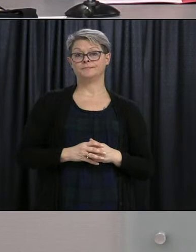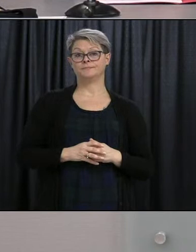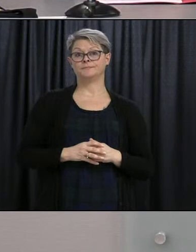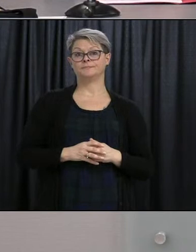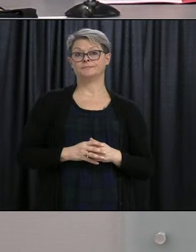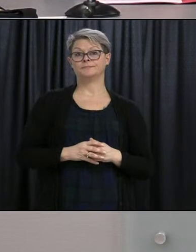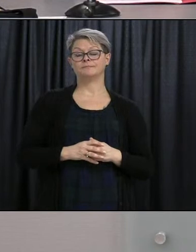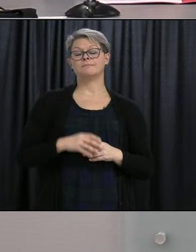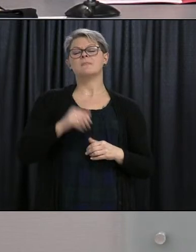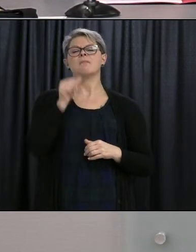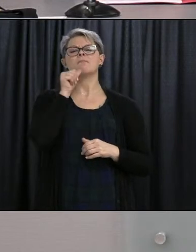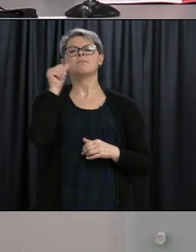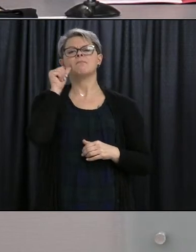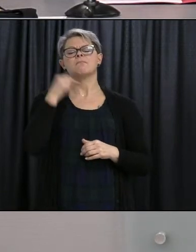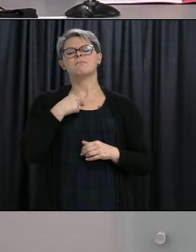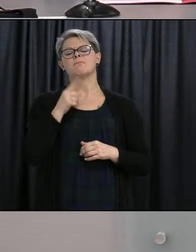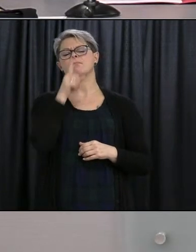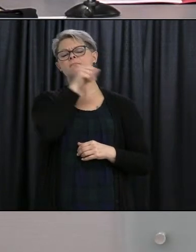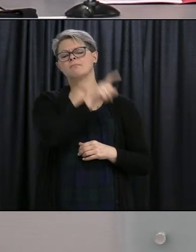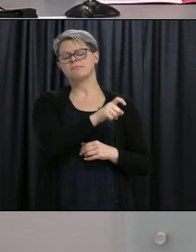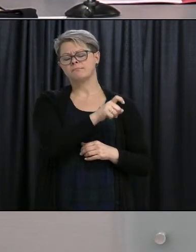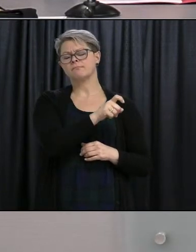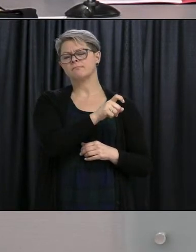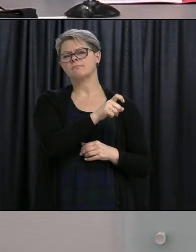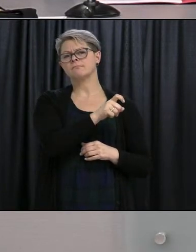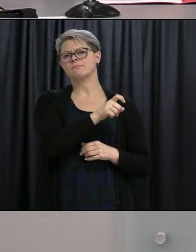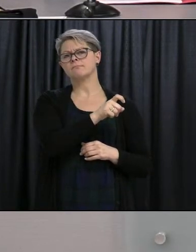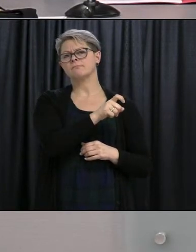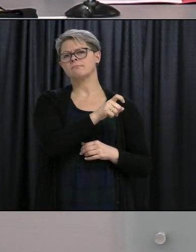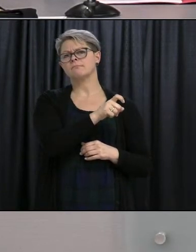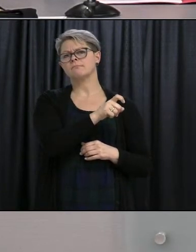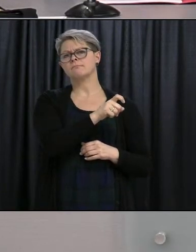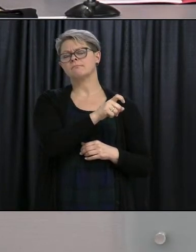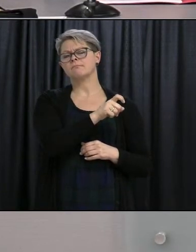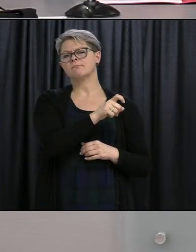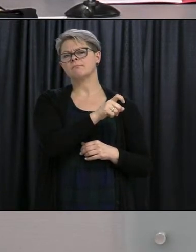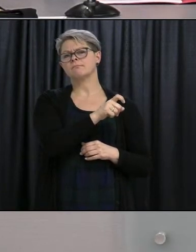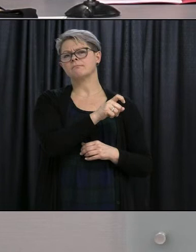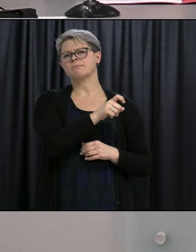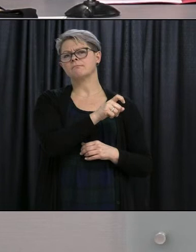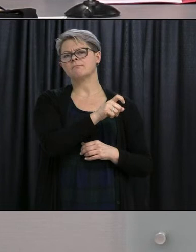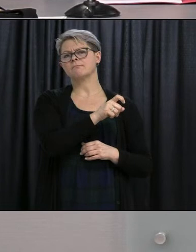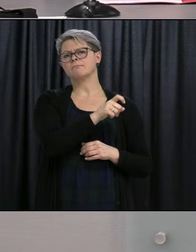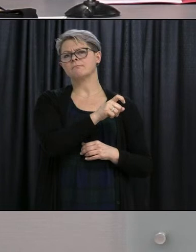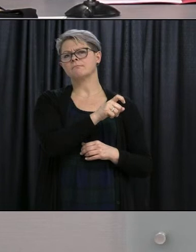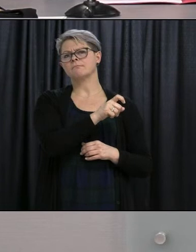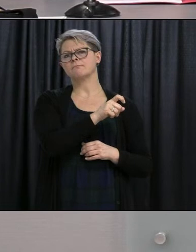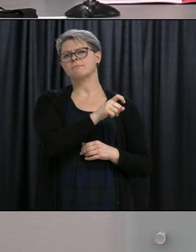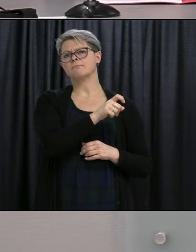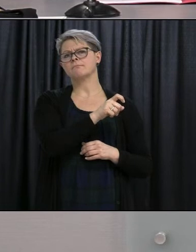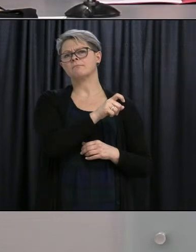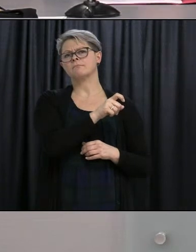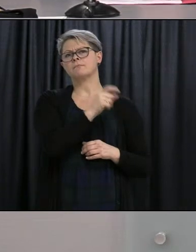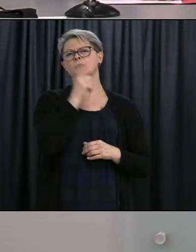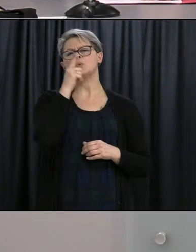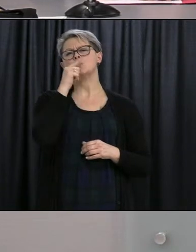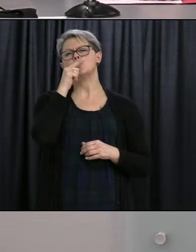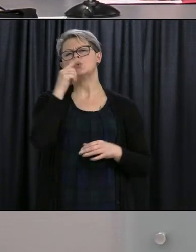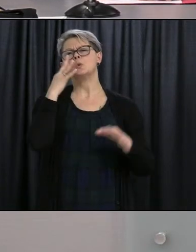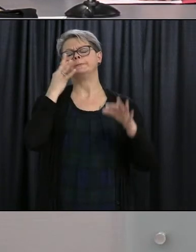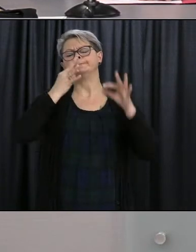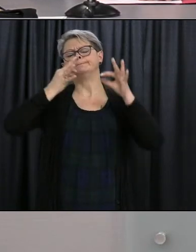Yesterday I asked you about, the question was brought up earlier, I asked you about the ultimate authority to make a